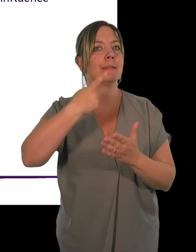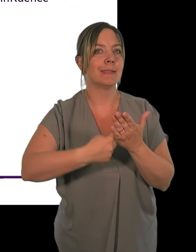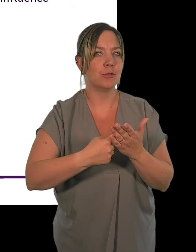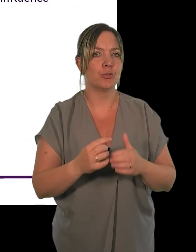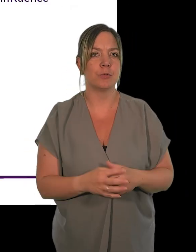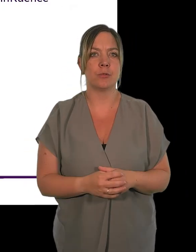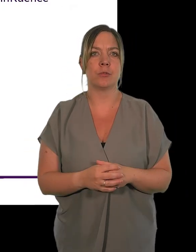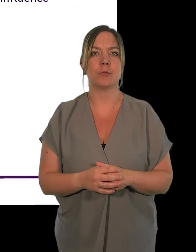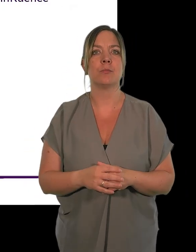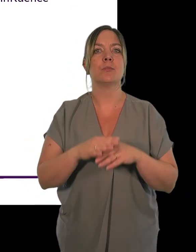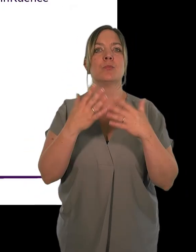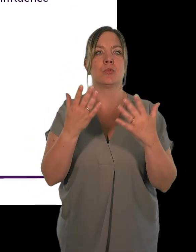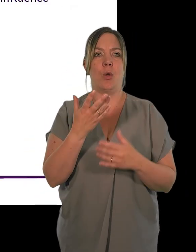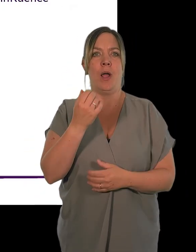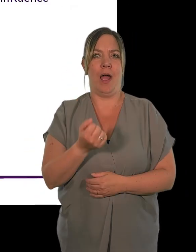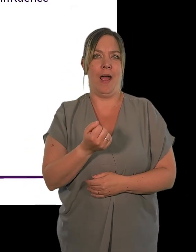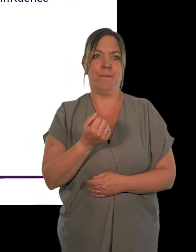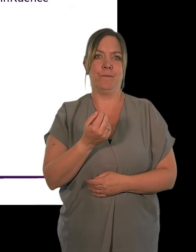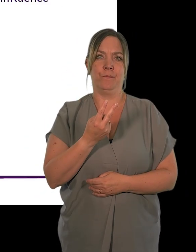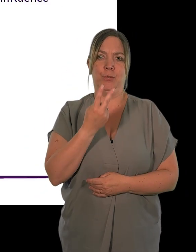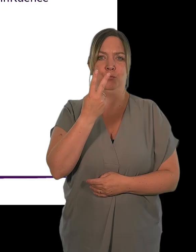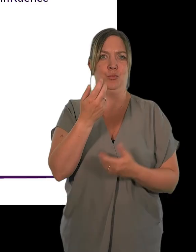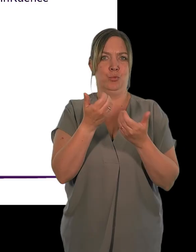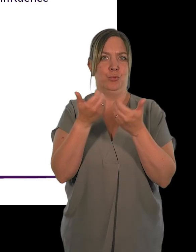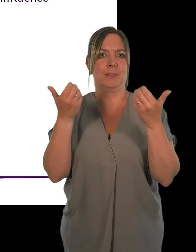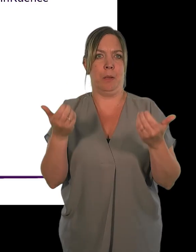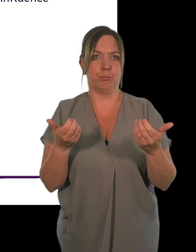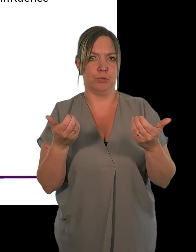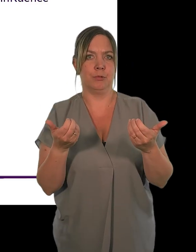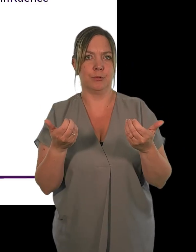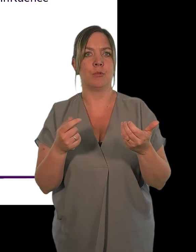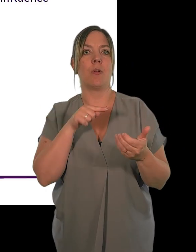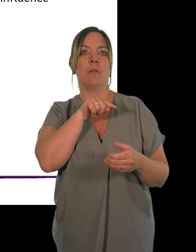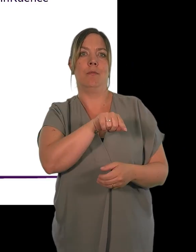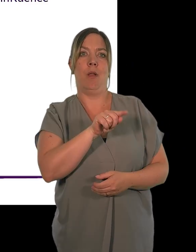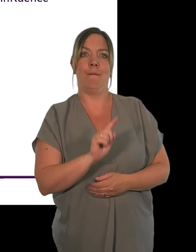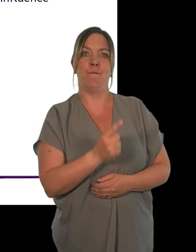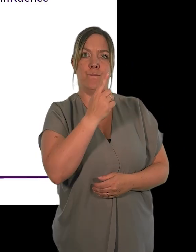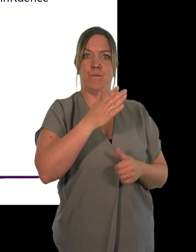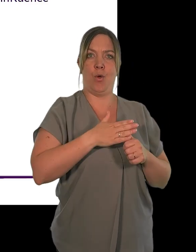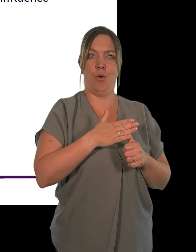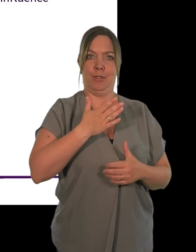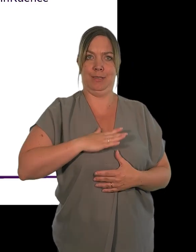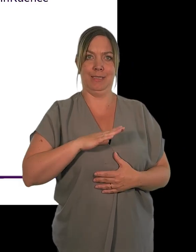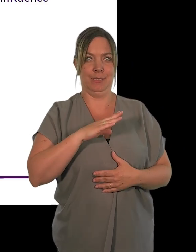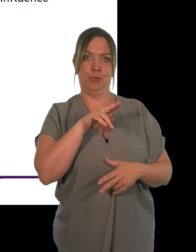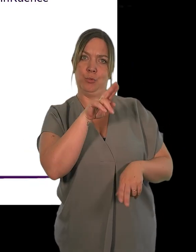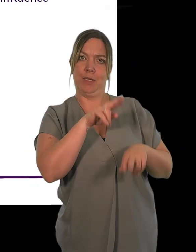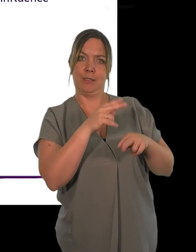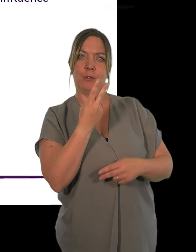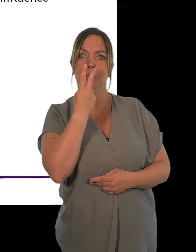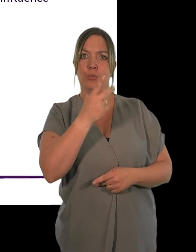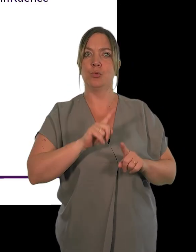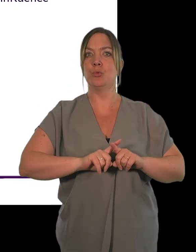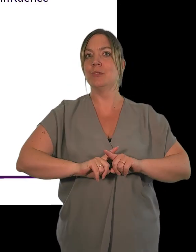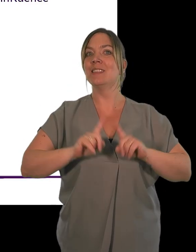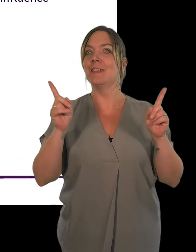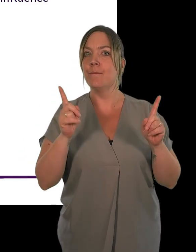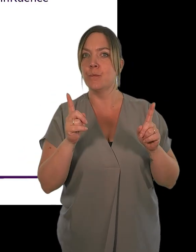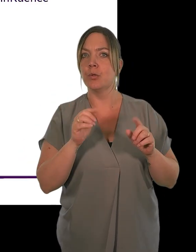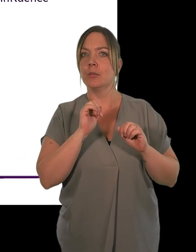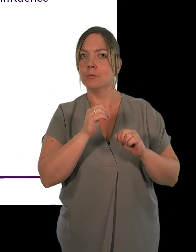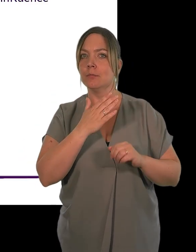So for this question, firstly, you need to assess 2 different ethical frameworks.